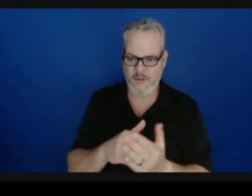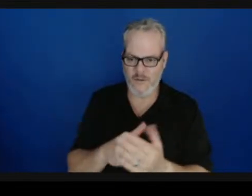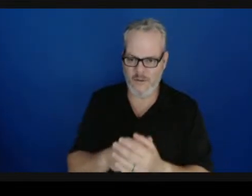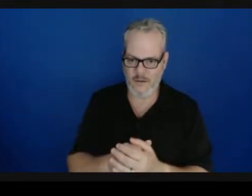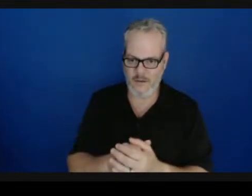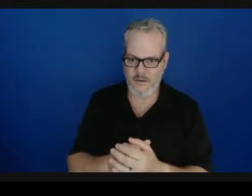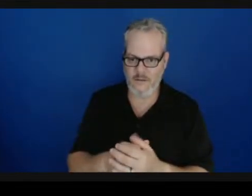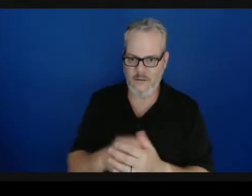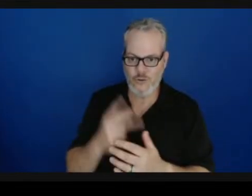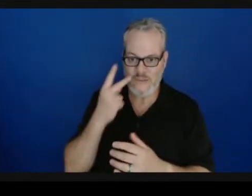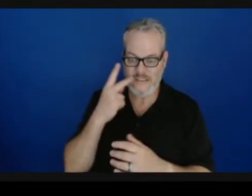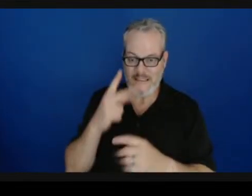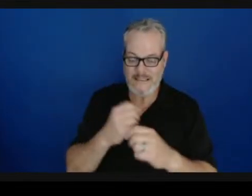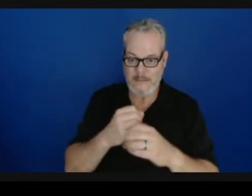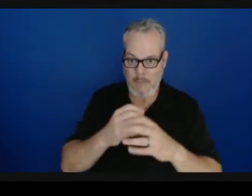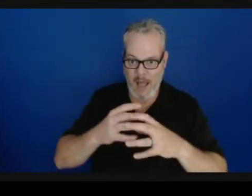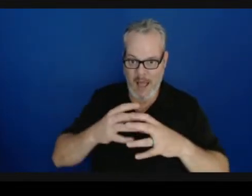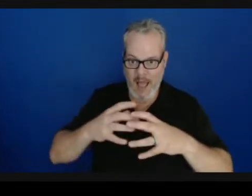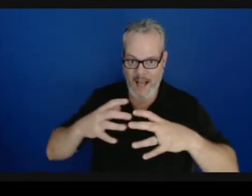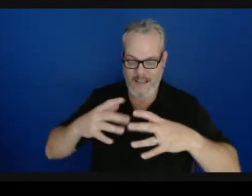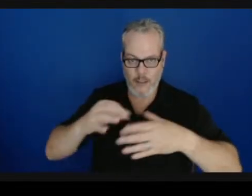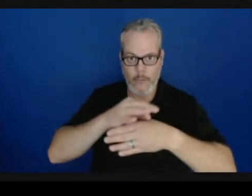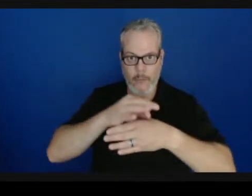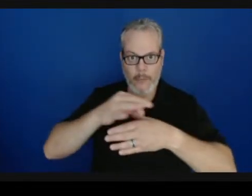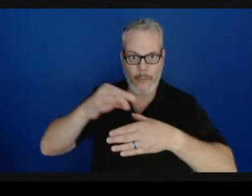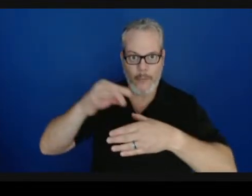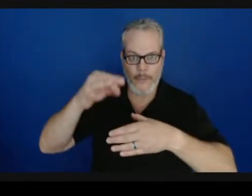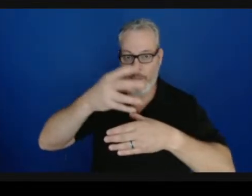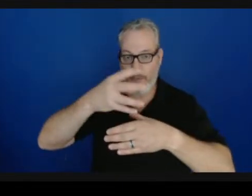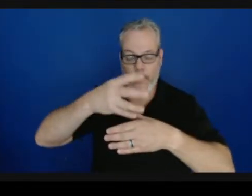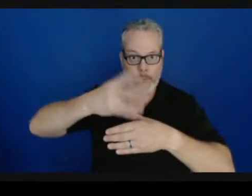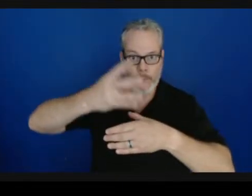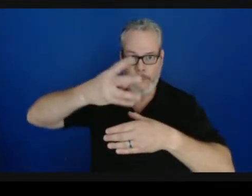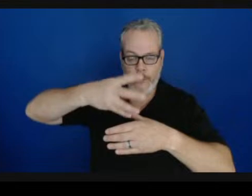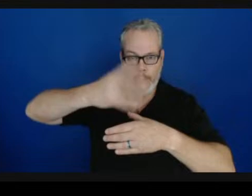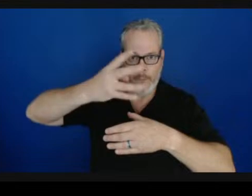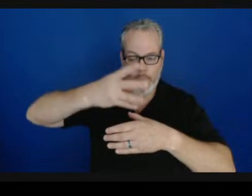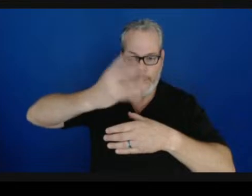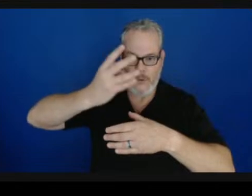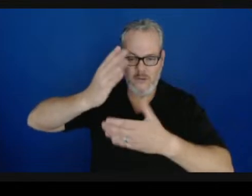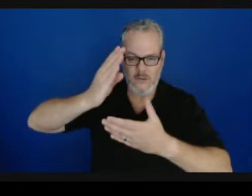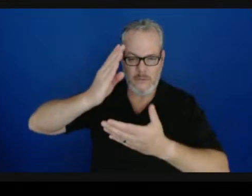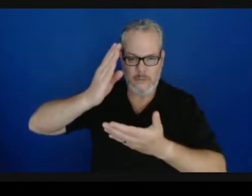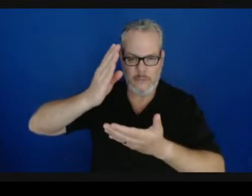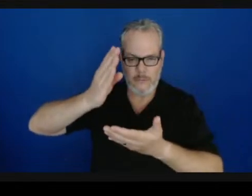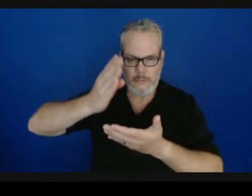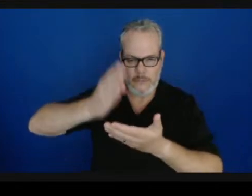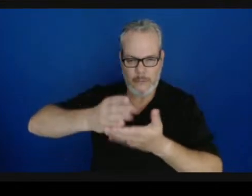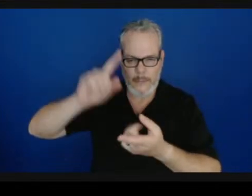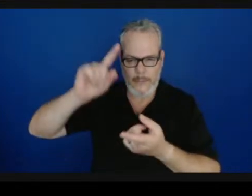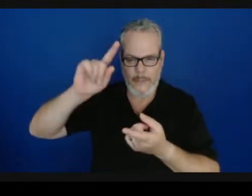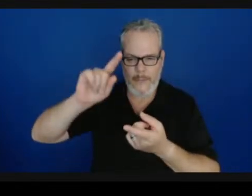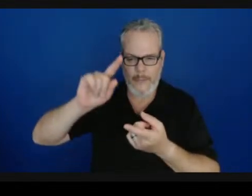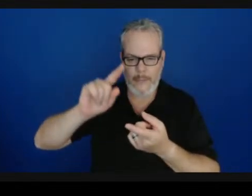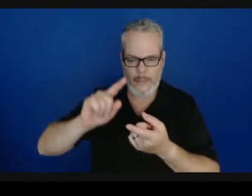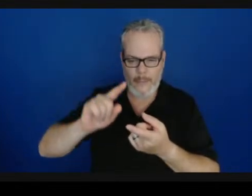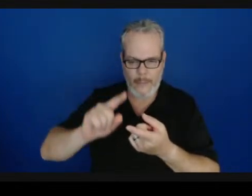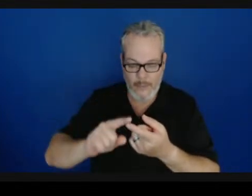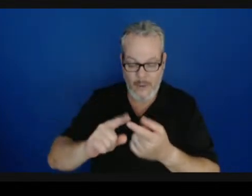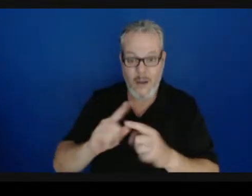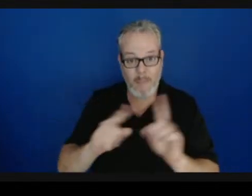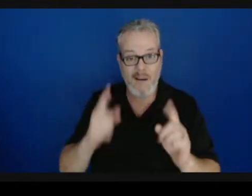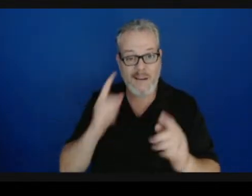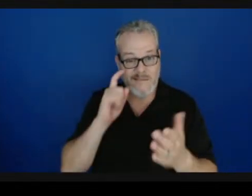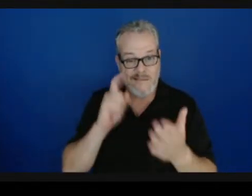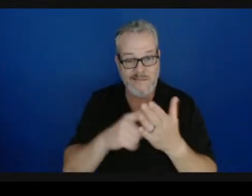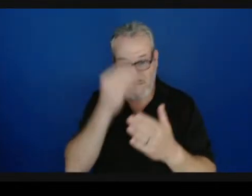Expands a little bit. It's putting on a lot of gas there. Shuts off by right around in there. So it's interesting to note there's some other little